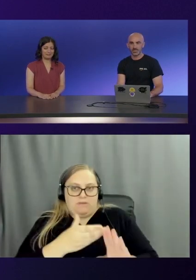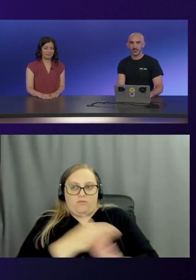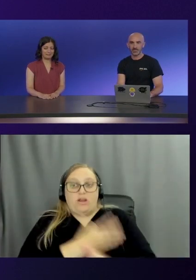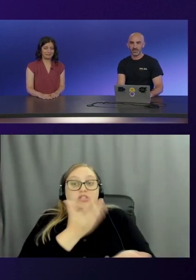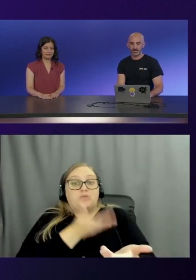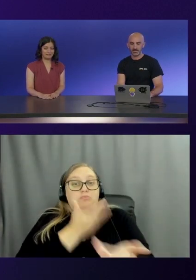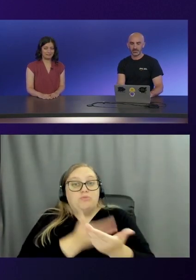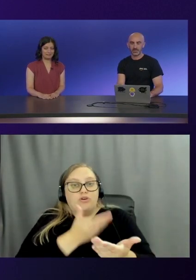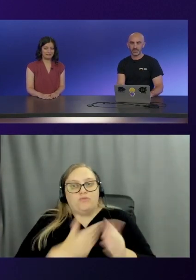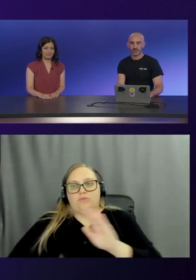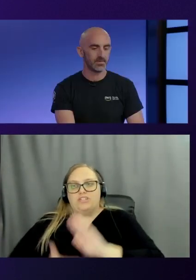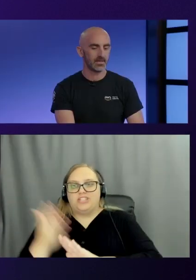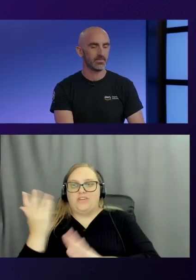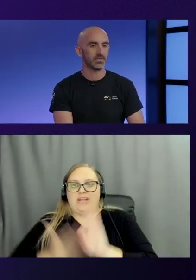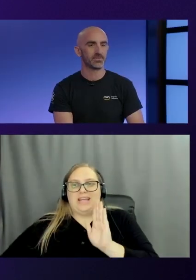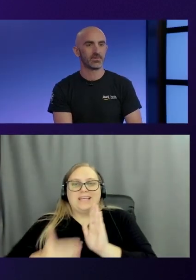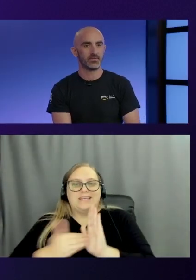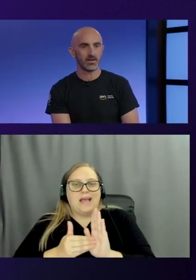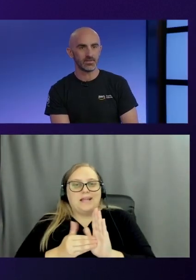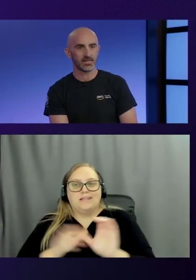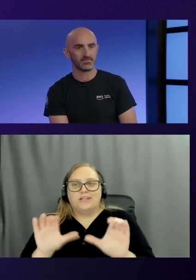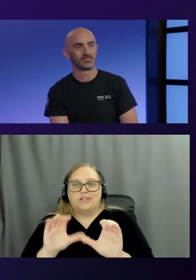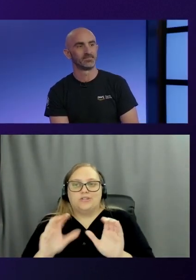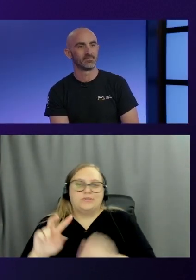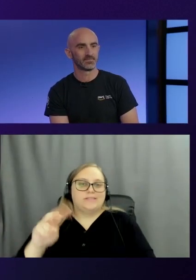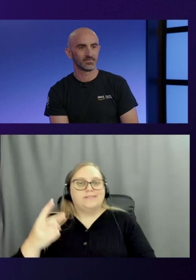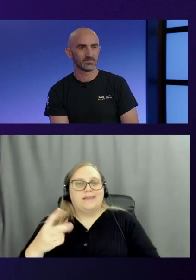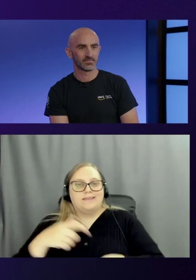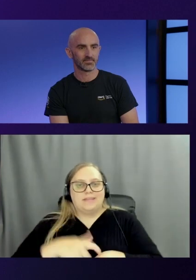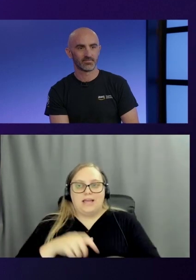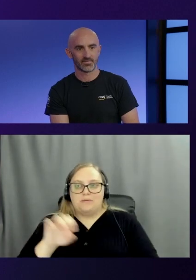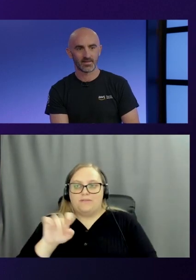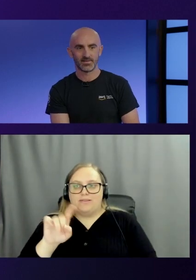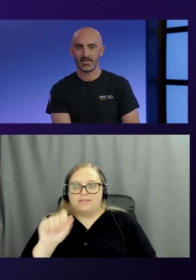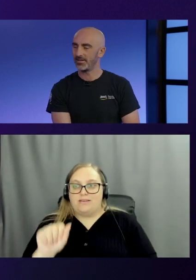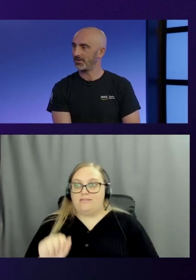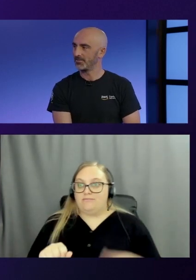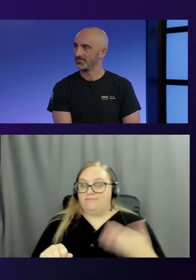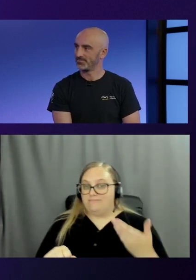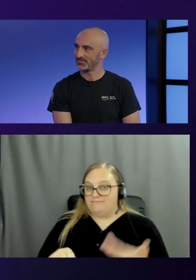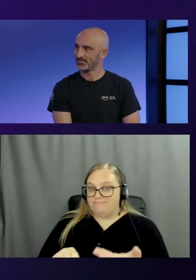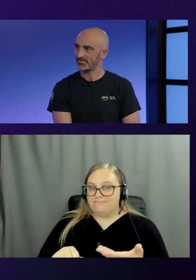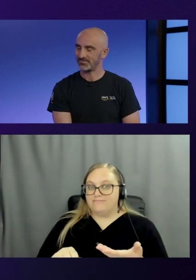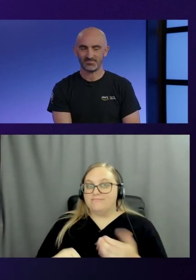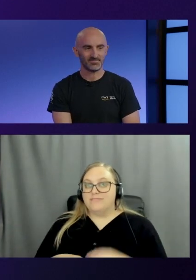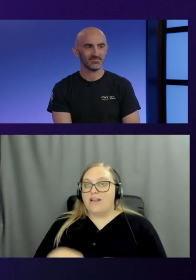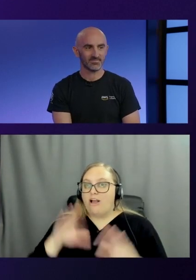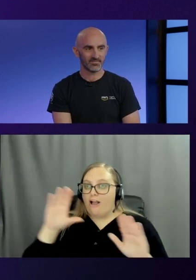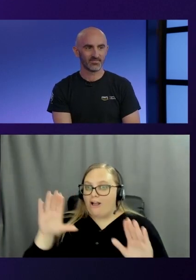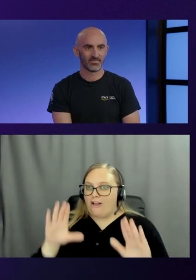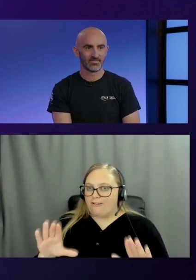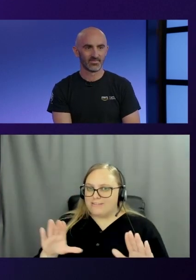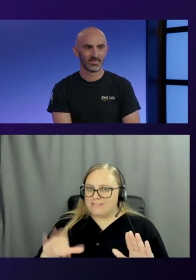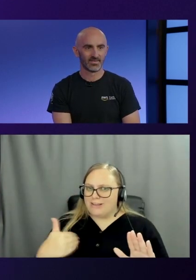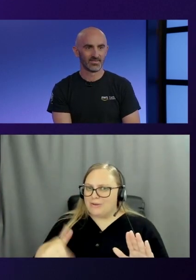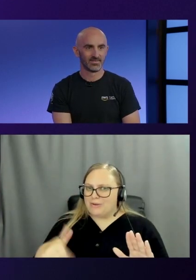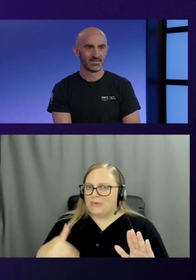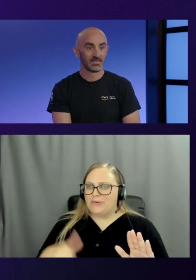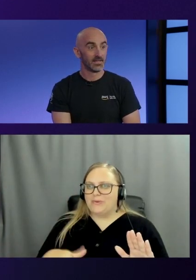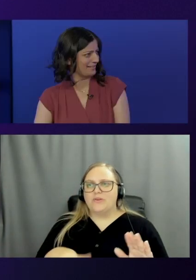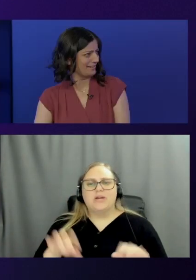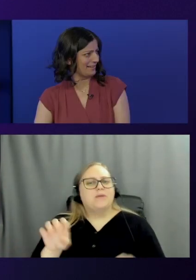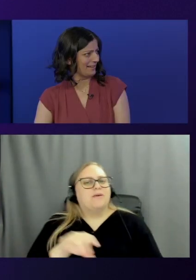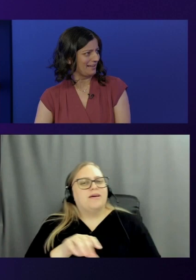click Generate again and create a similar image of Elsa. There awesome. You go. That's great. What about other